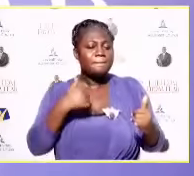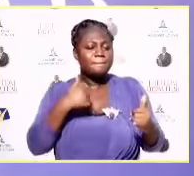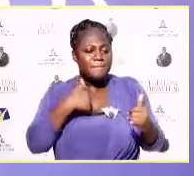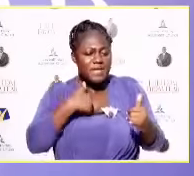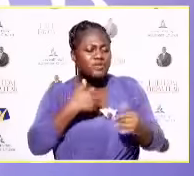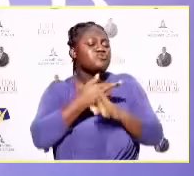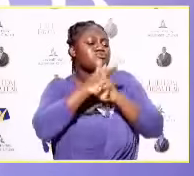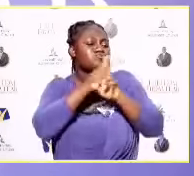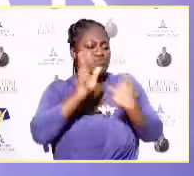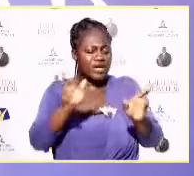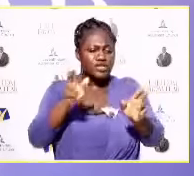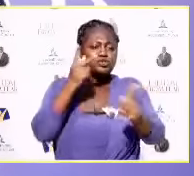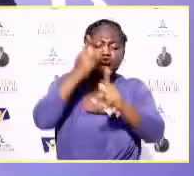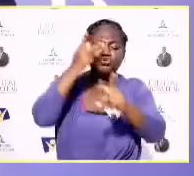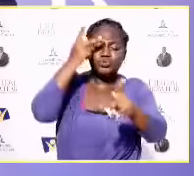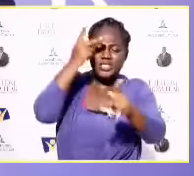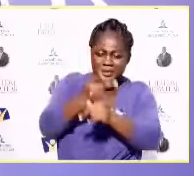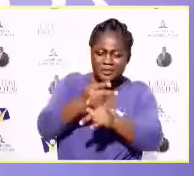of